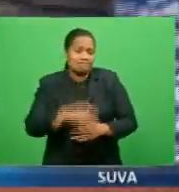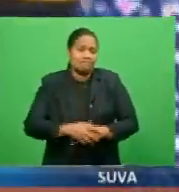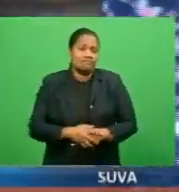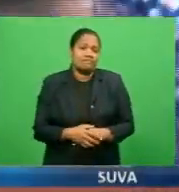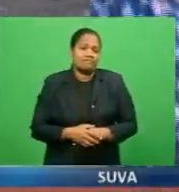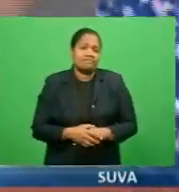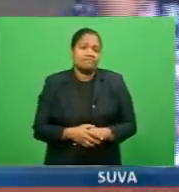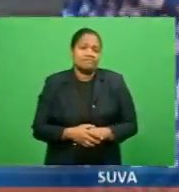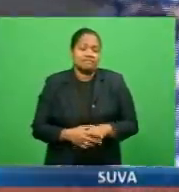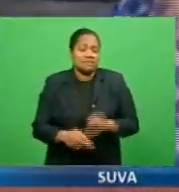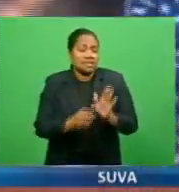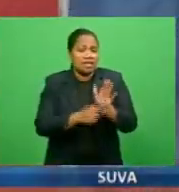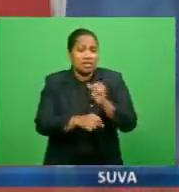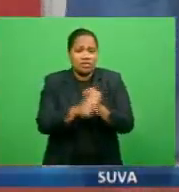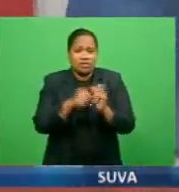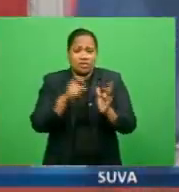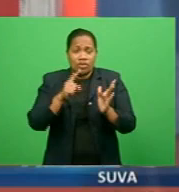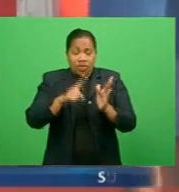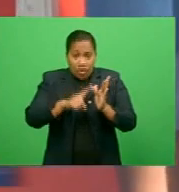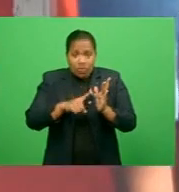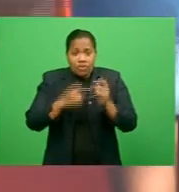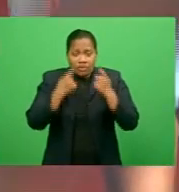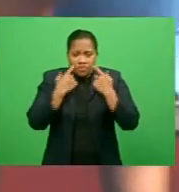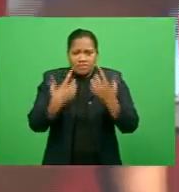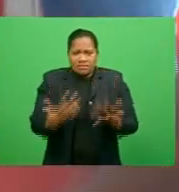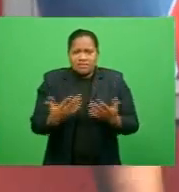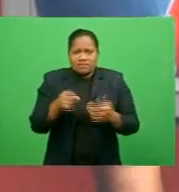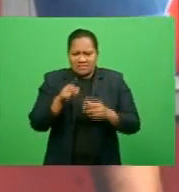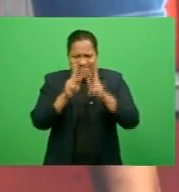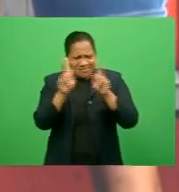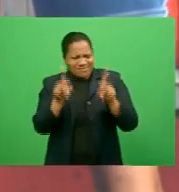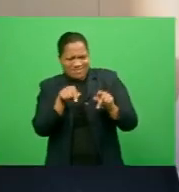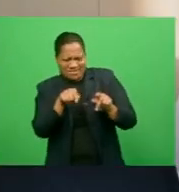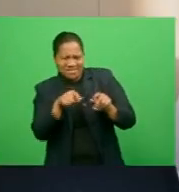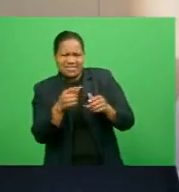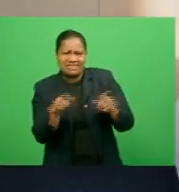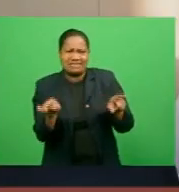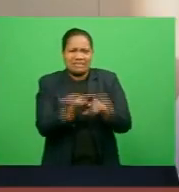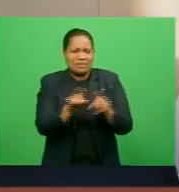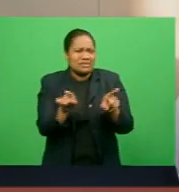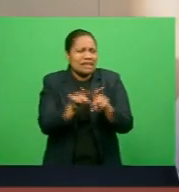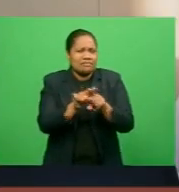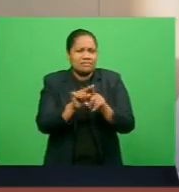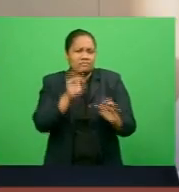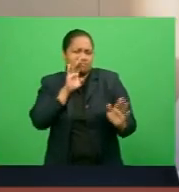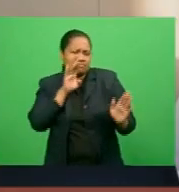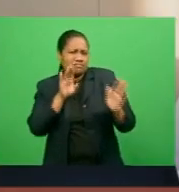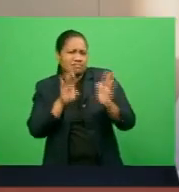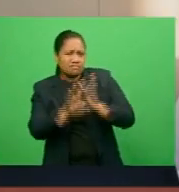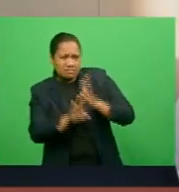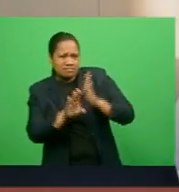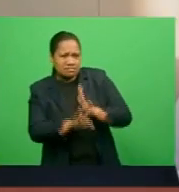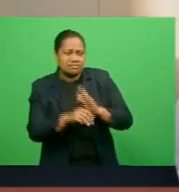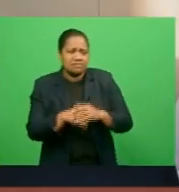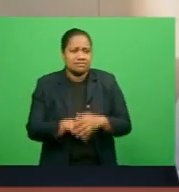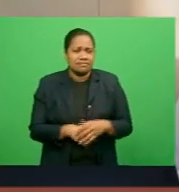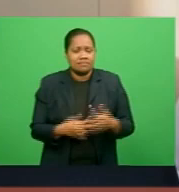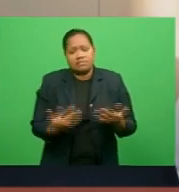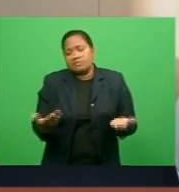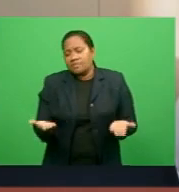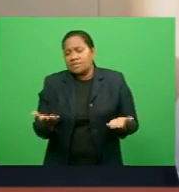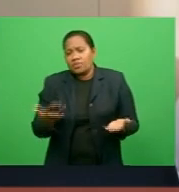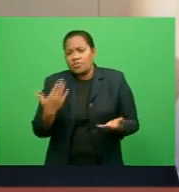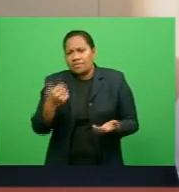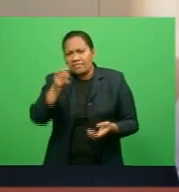claims the true picture of child trafficking and prostitution in Fiji remains hidden. It's quite an organized network. We have